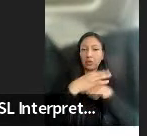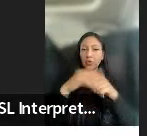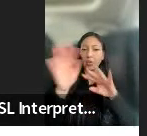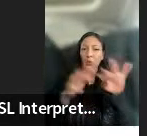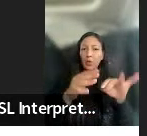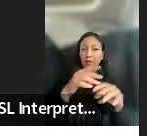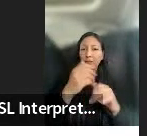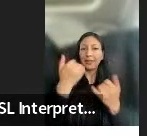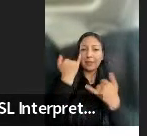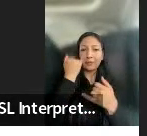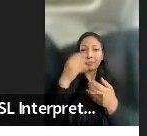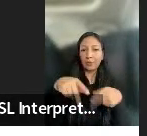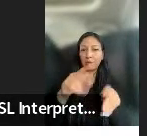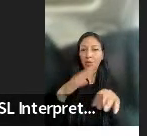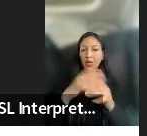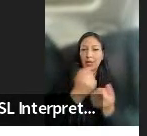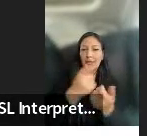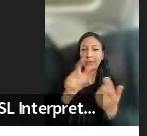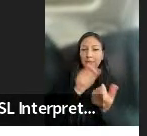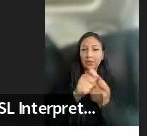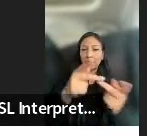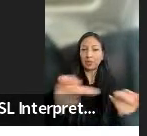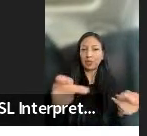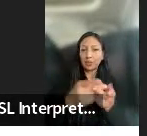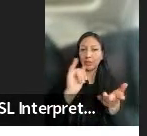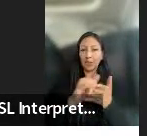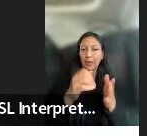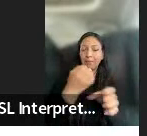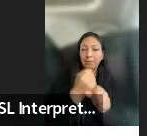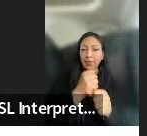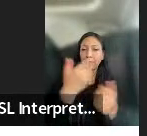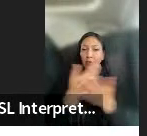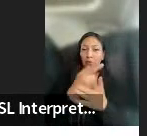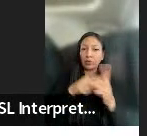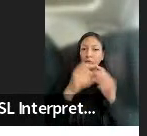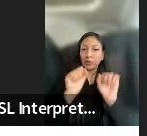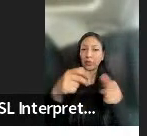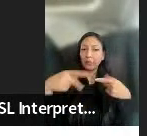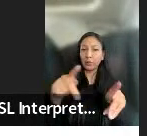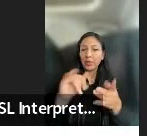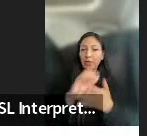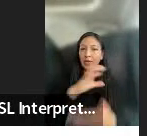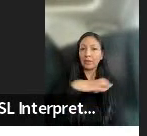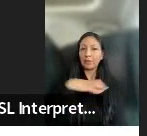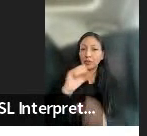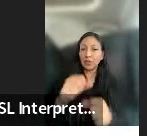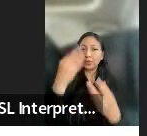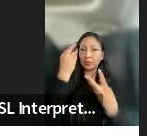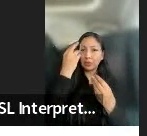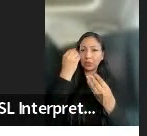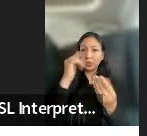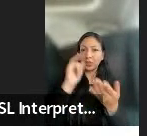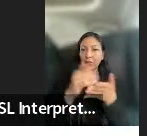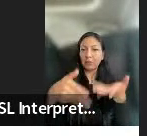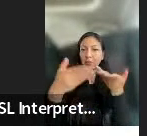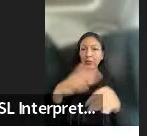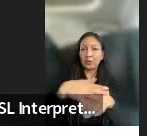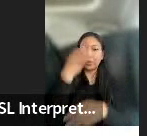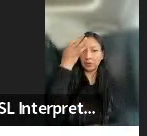location. This proposal will simply create a new tool that will allow the Commission to consider proposals in the